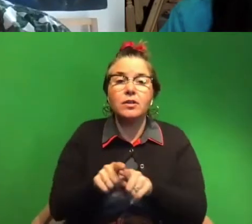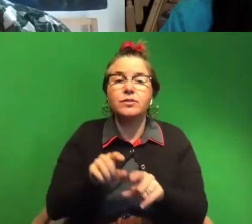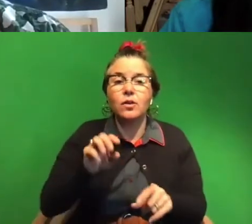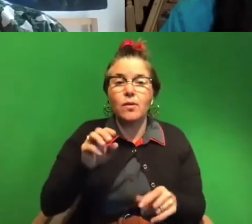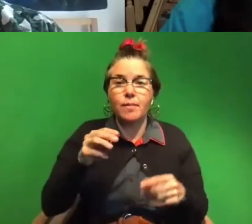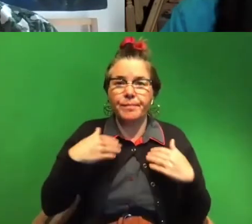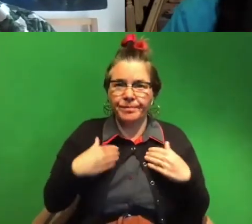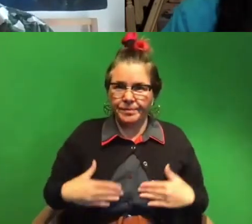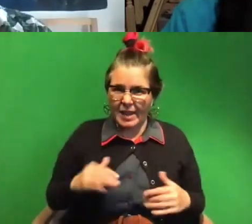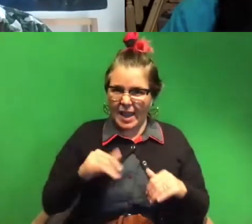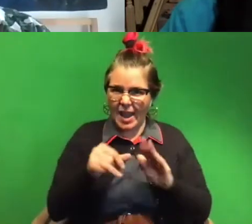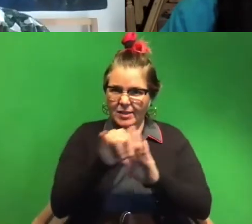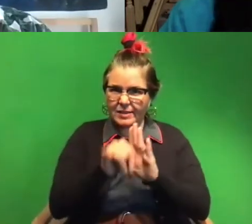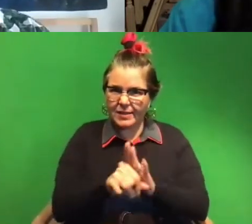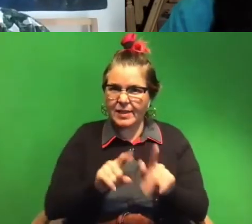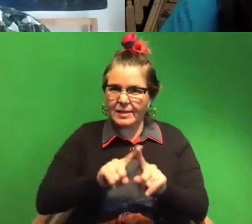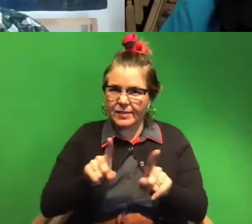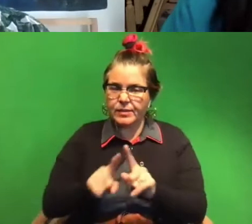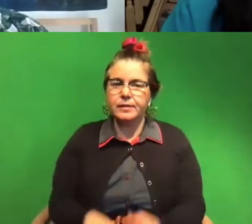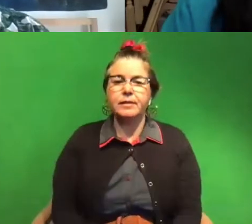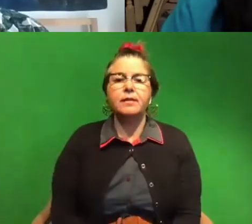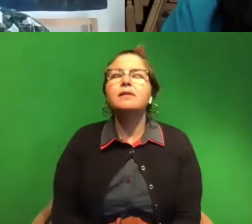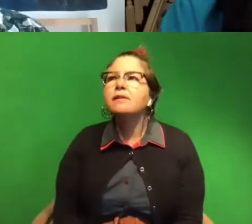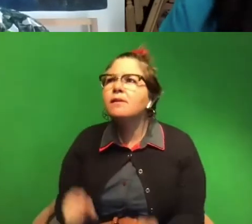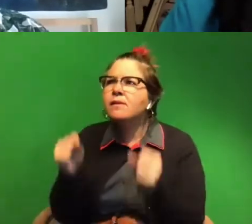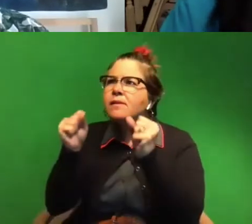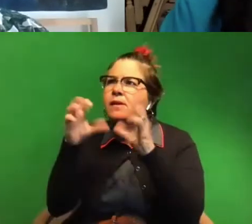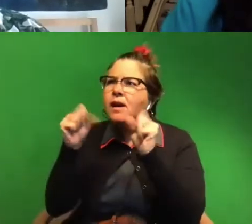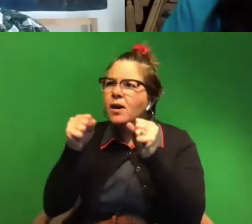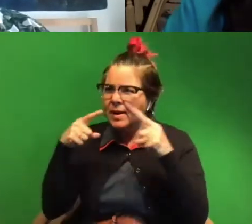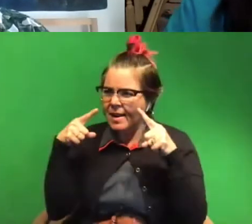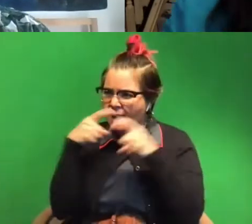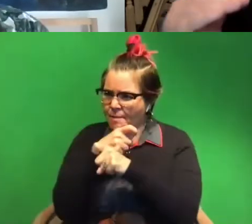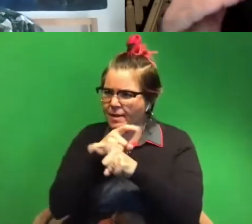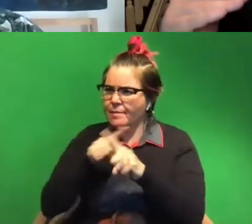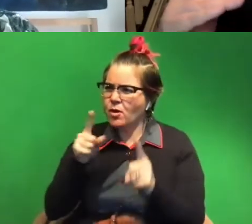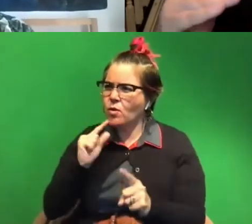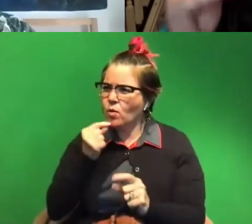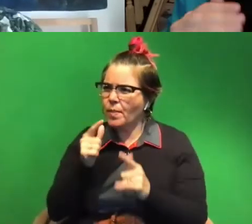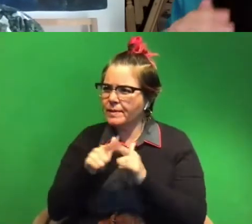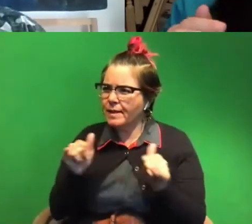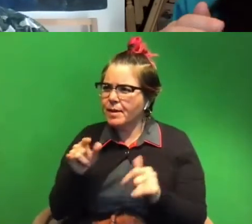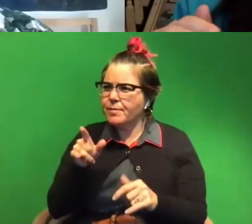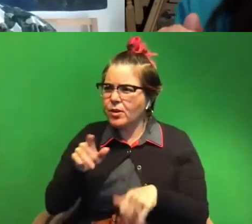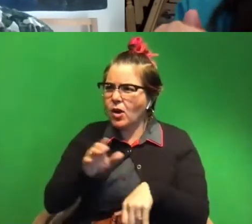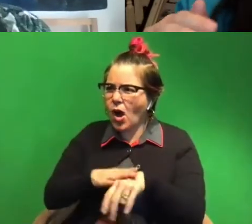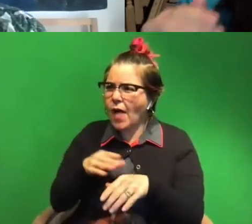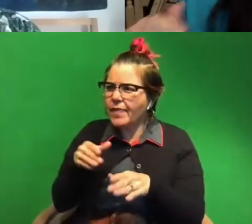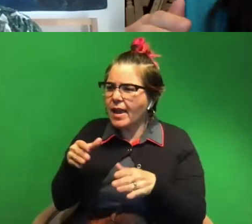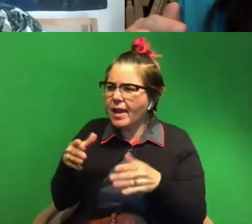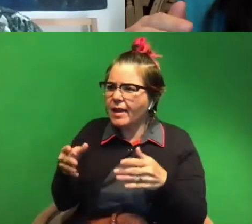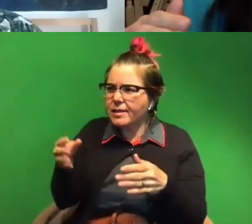can tell them apart from a distance. Wow, that seems so complicated but cool. Like you're on like the cutting edge